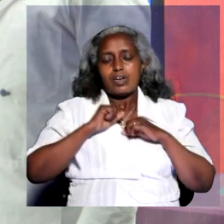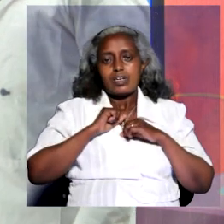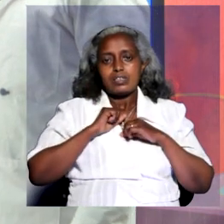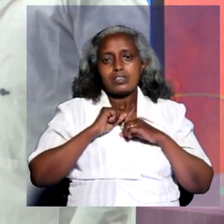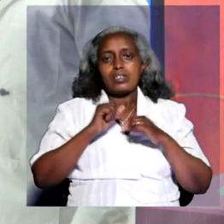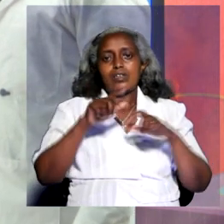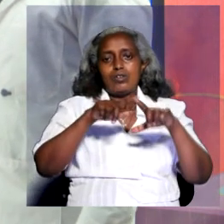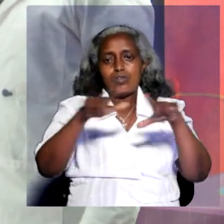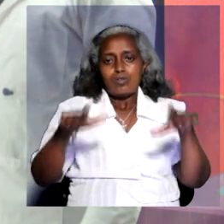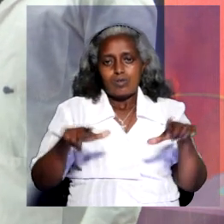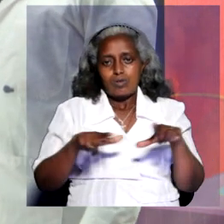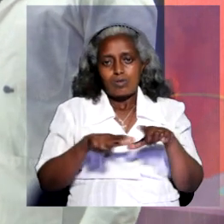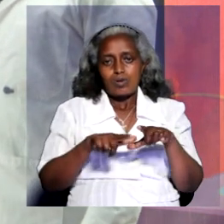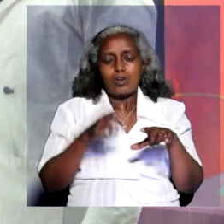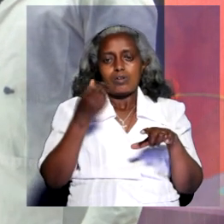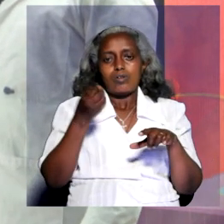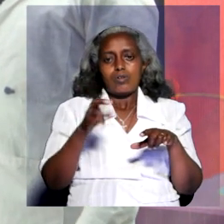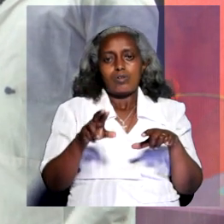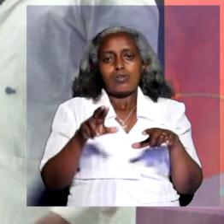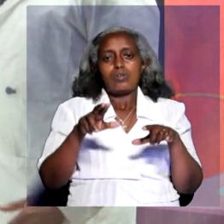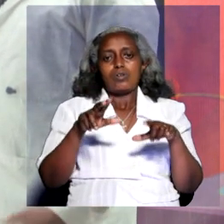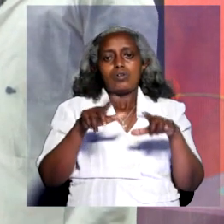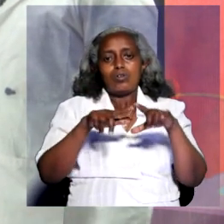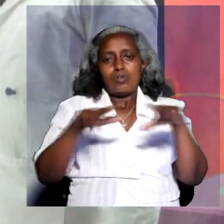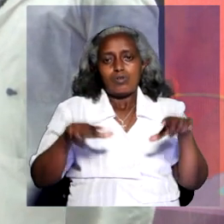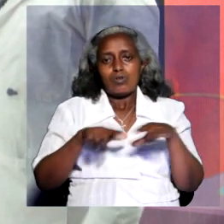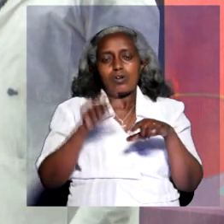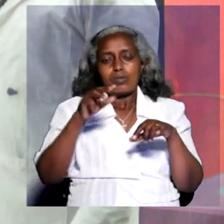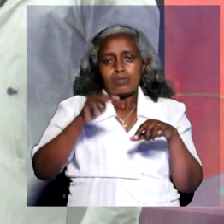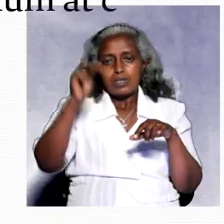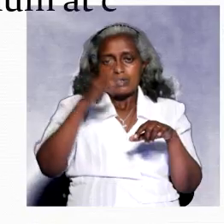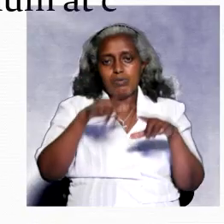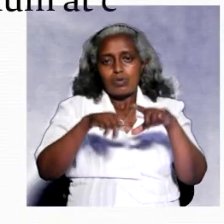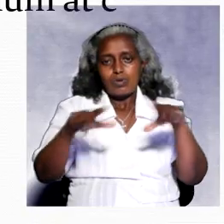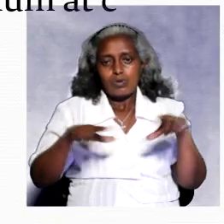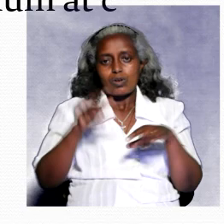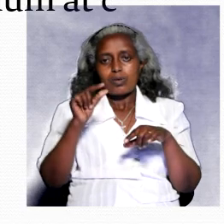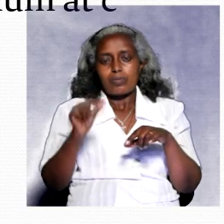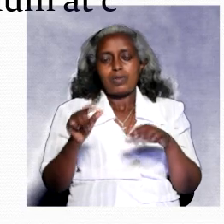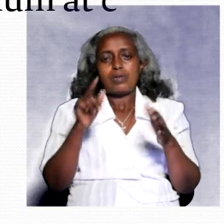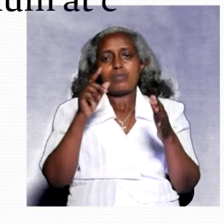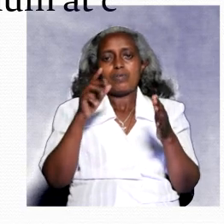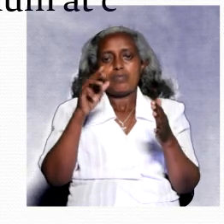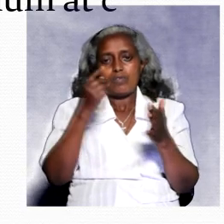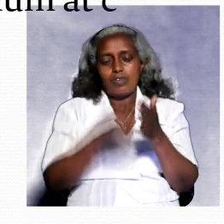neither local maximum nor local minimum value at that point.